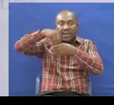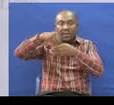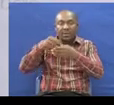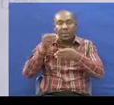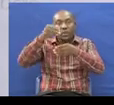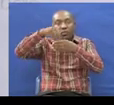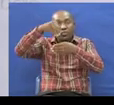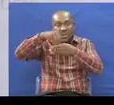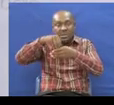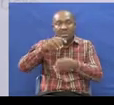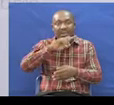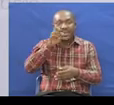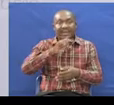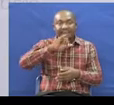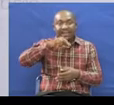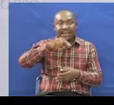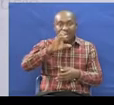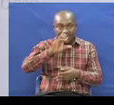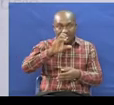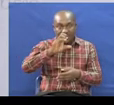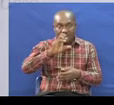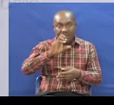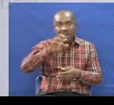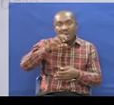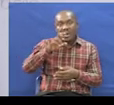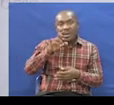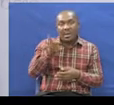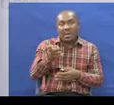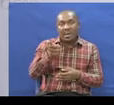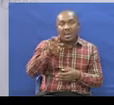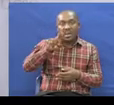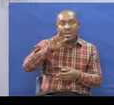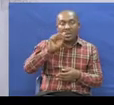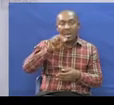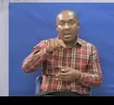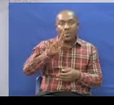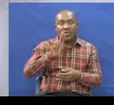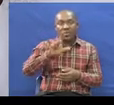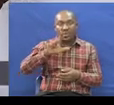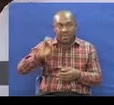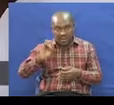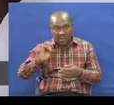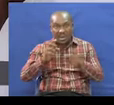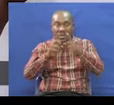delivery tube. We must have a delivery tube to transfer the gas to the gas jar.